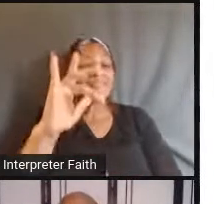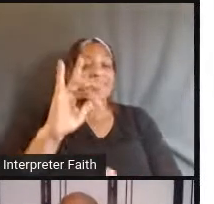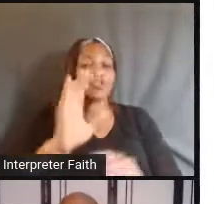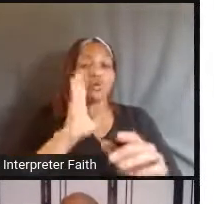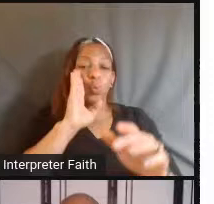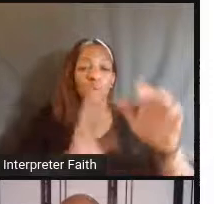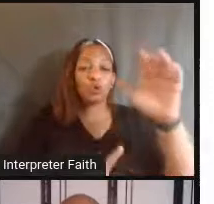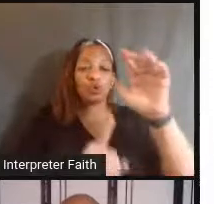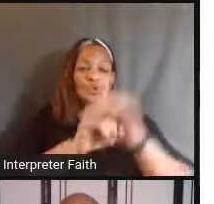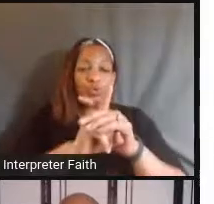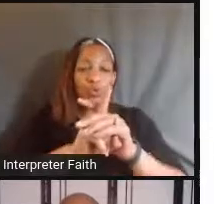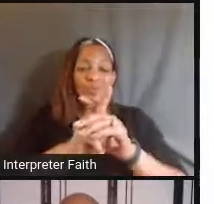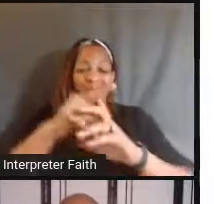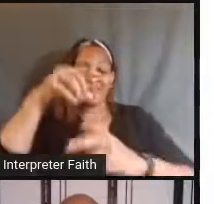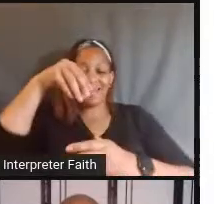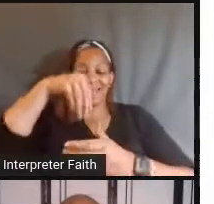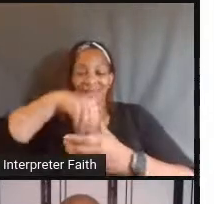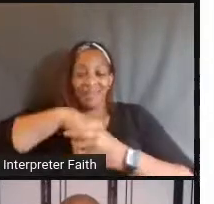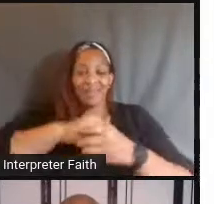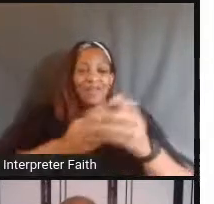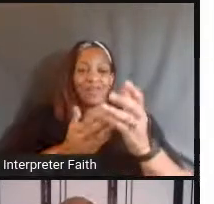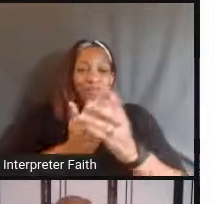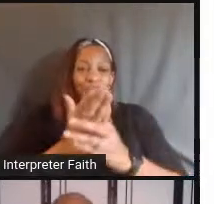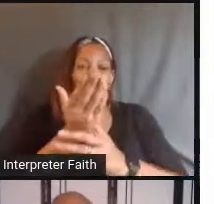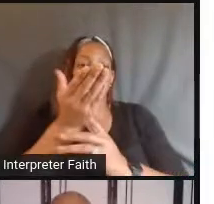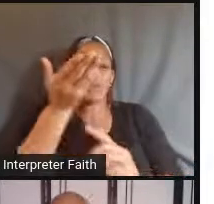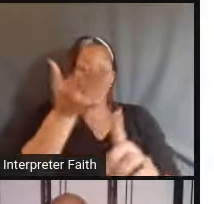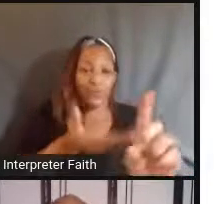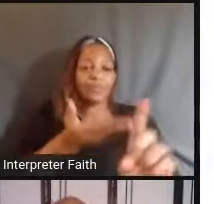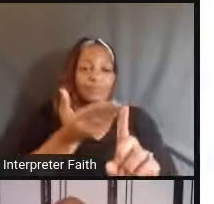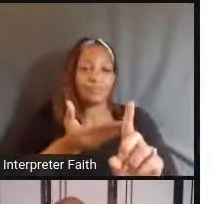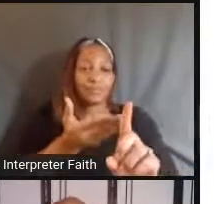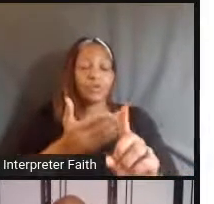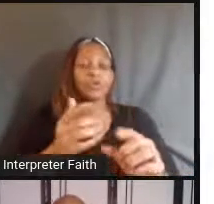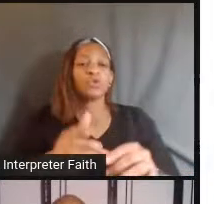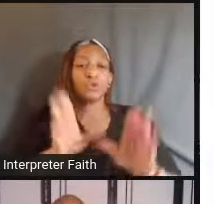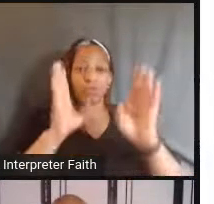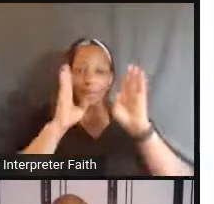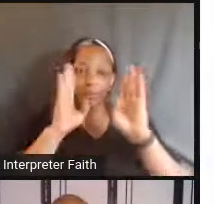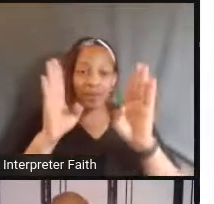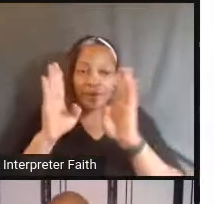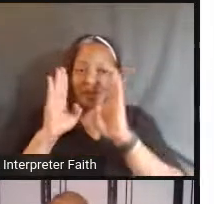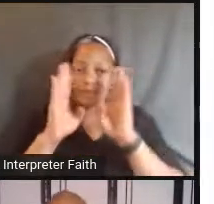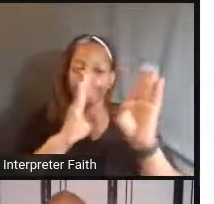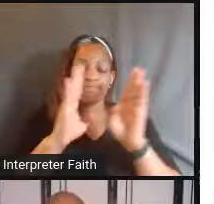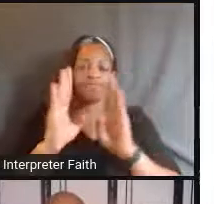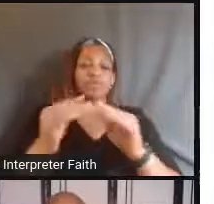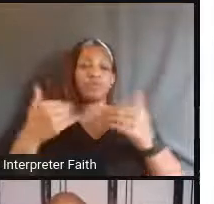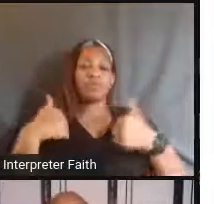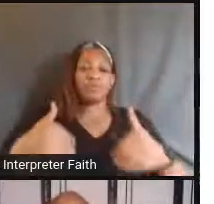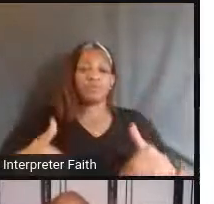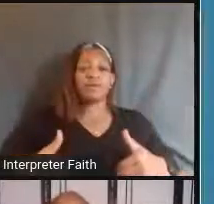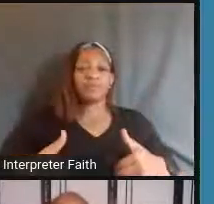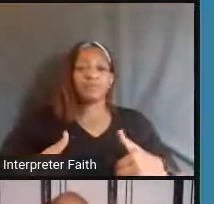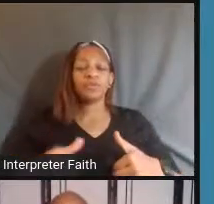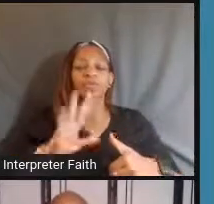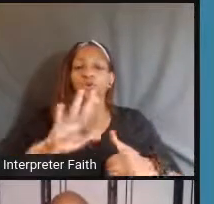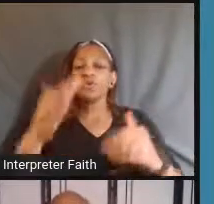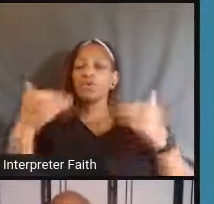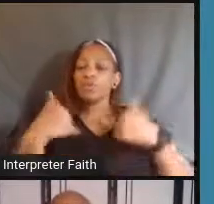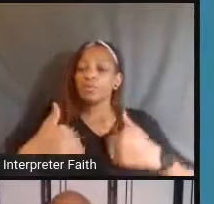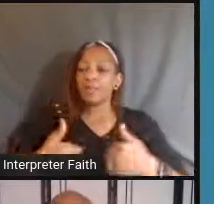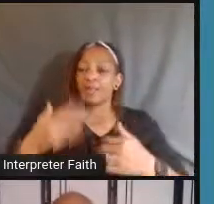through, and as you right now. So listen to your body, because it knows. It is giving